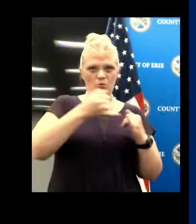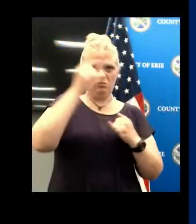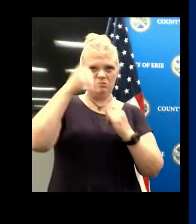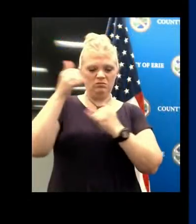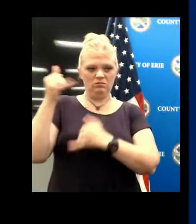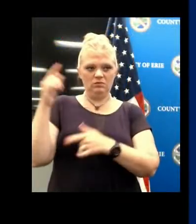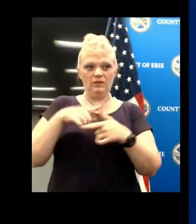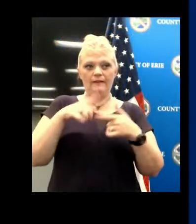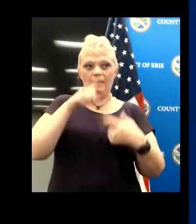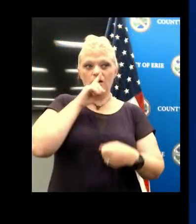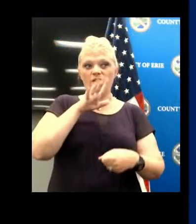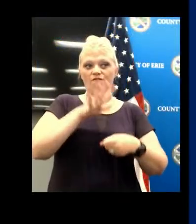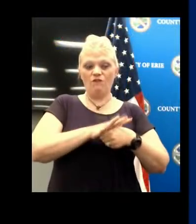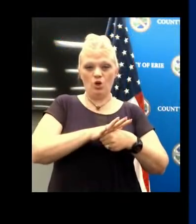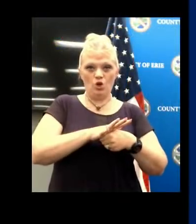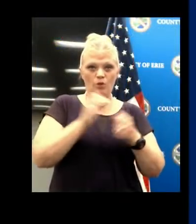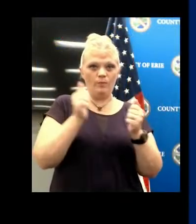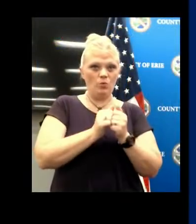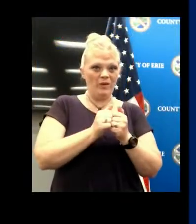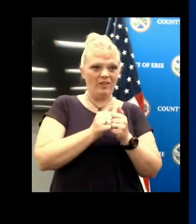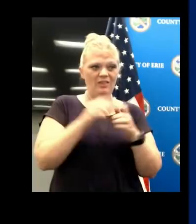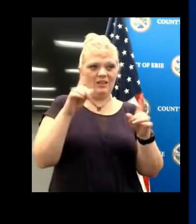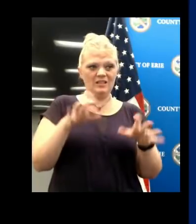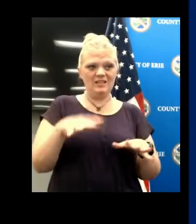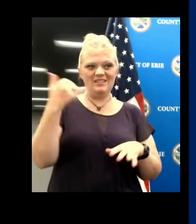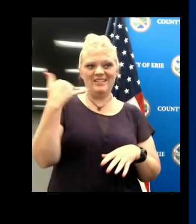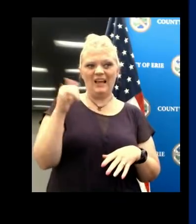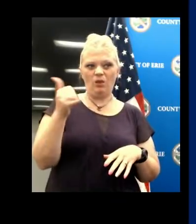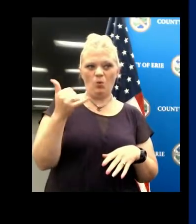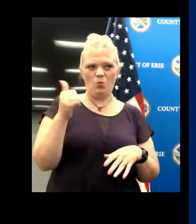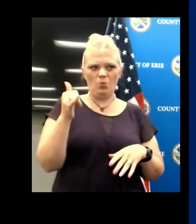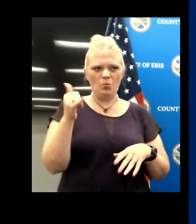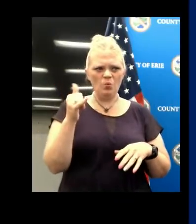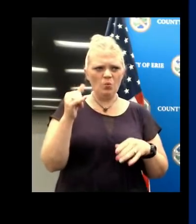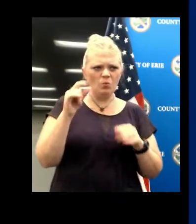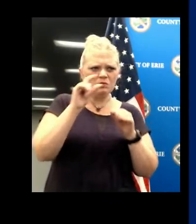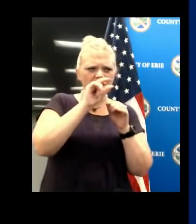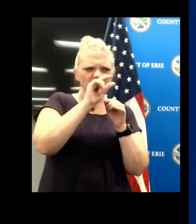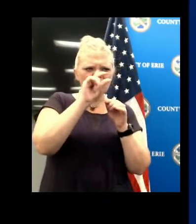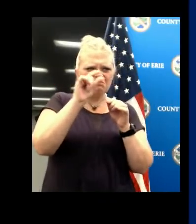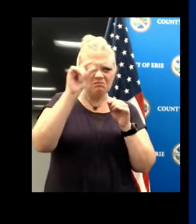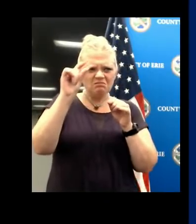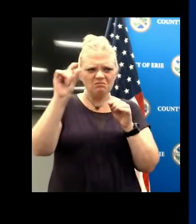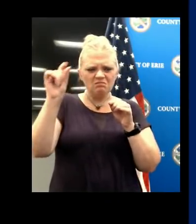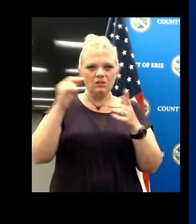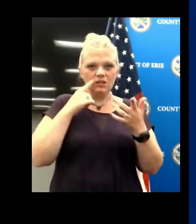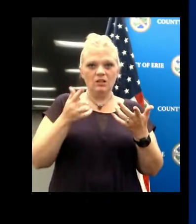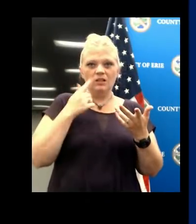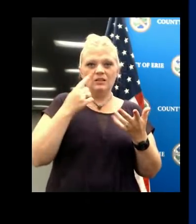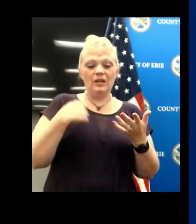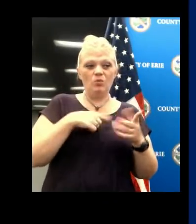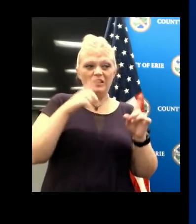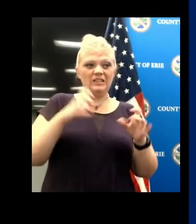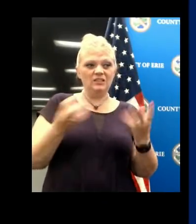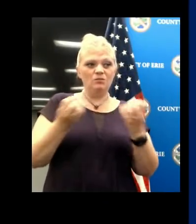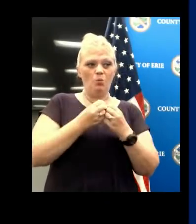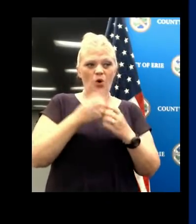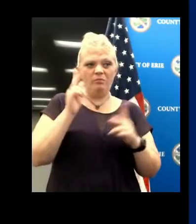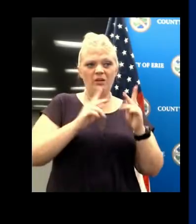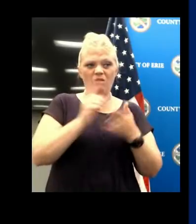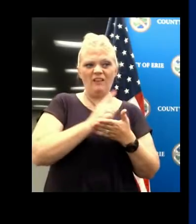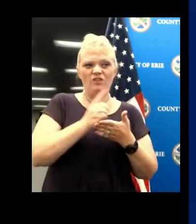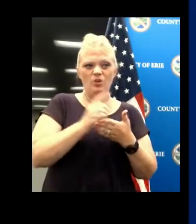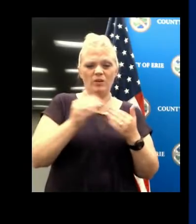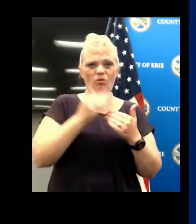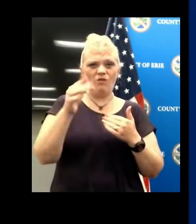confirmed positive cases among those tested in yellow is that we are testing more people every week. Over 20,000